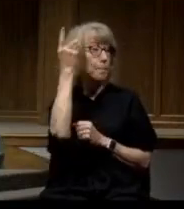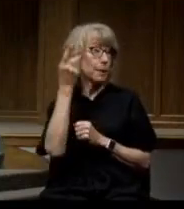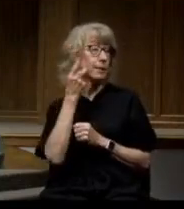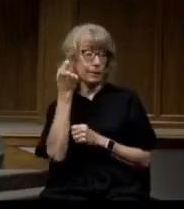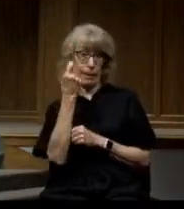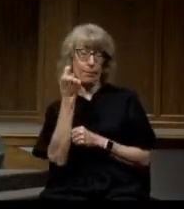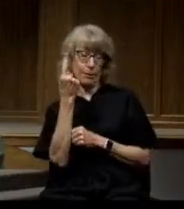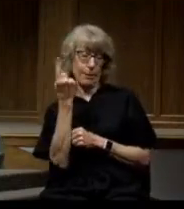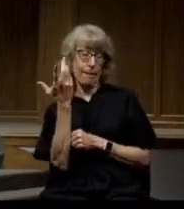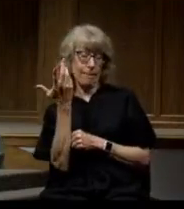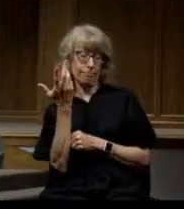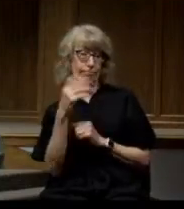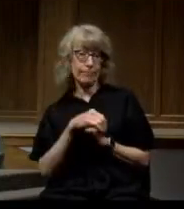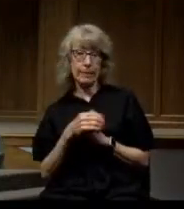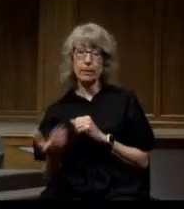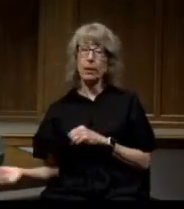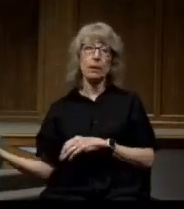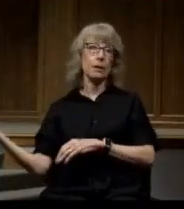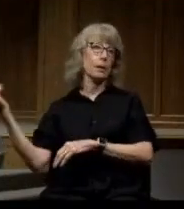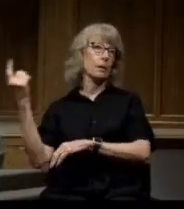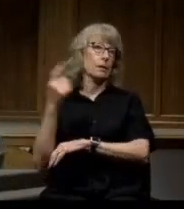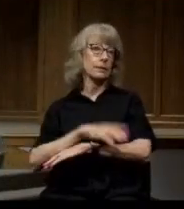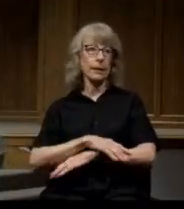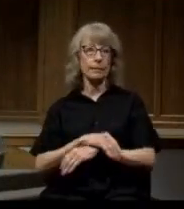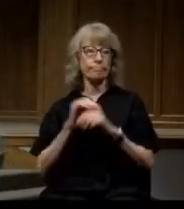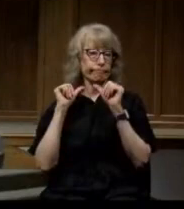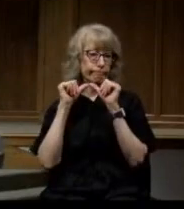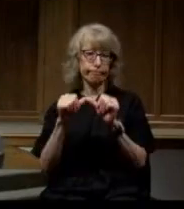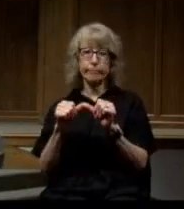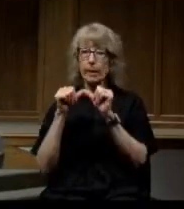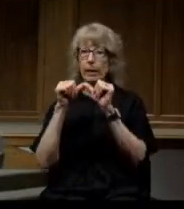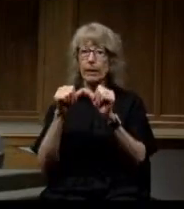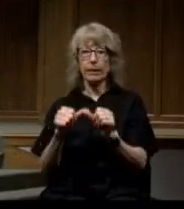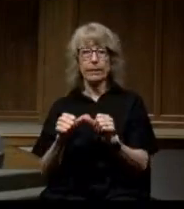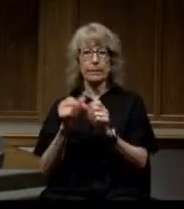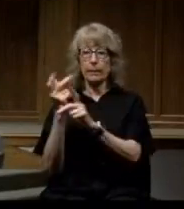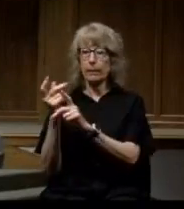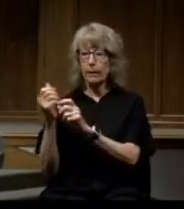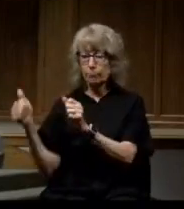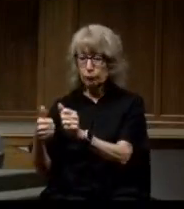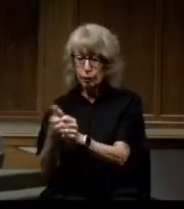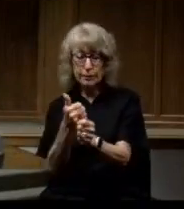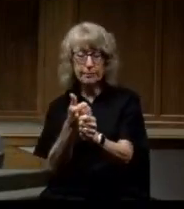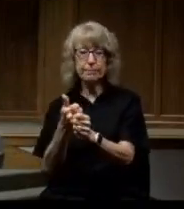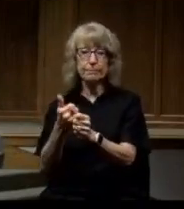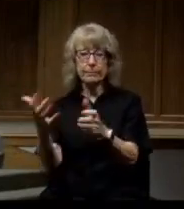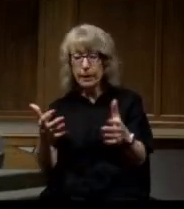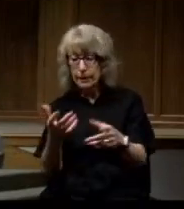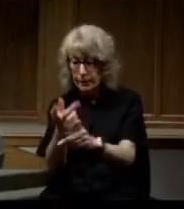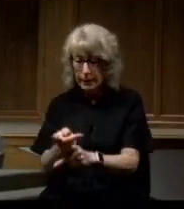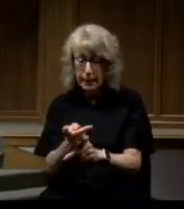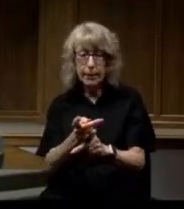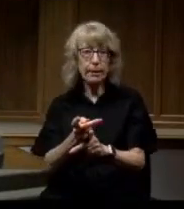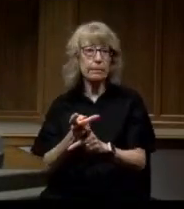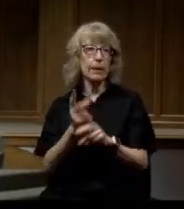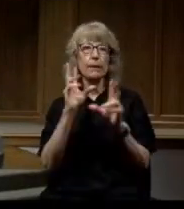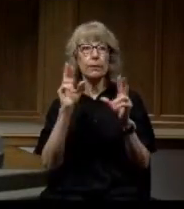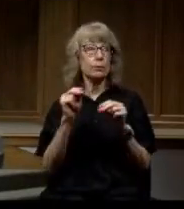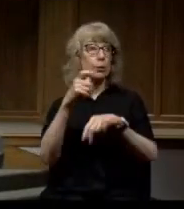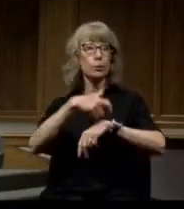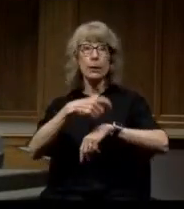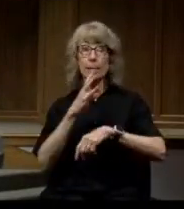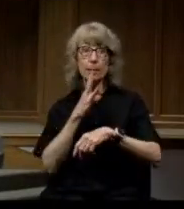like. Is this all day long? You're just constantly taking care of these toddlers, and you don't have any time to talk